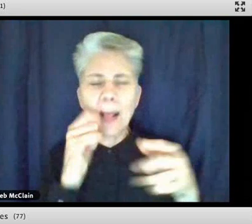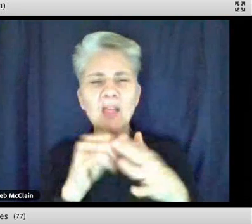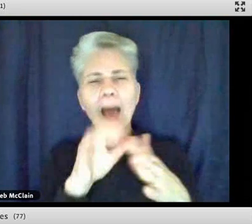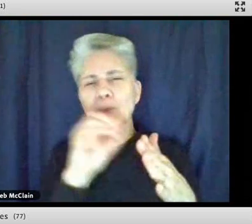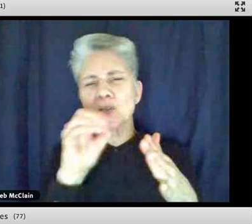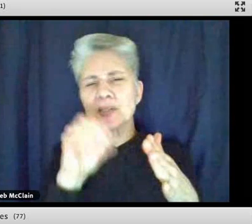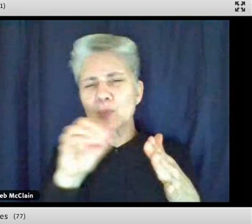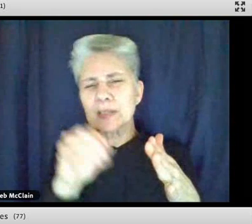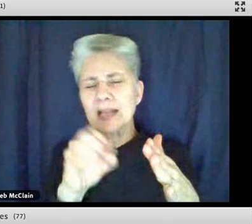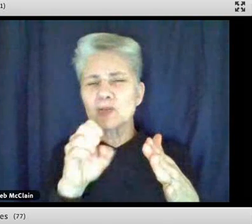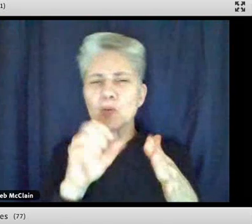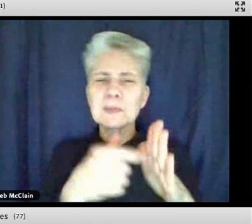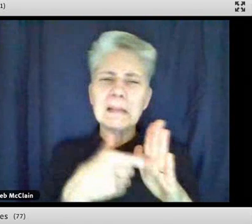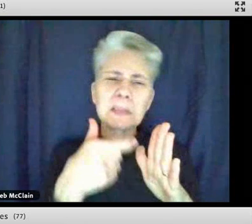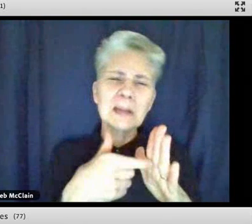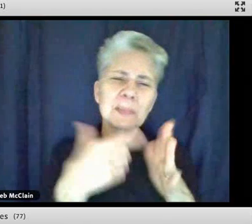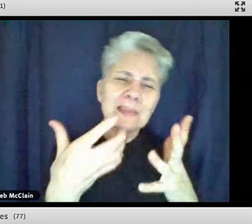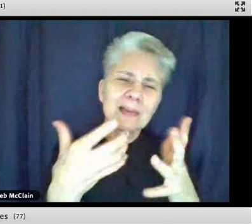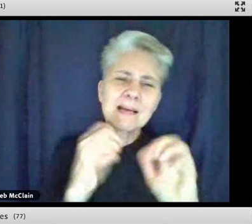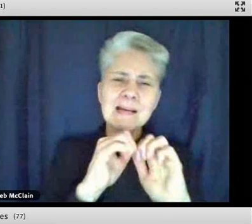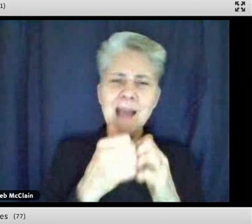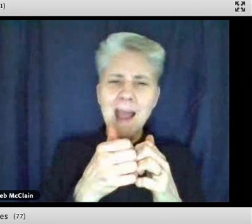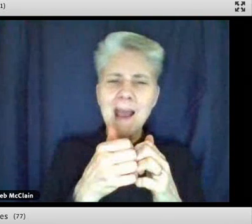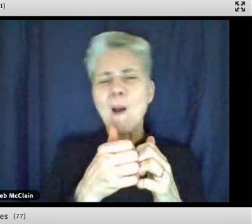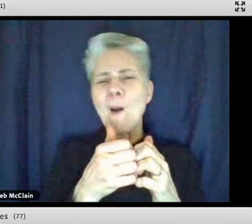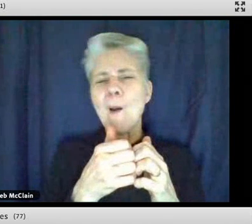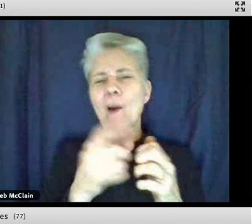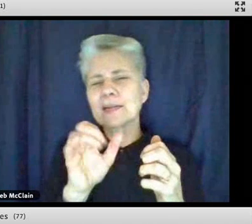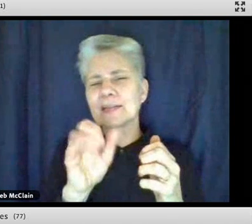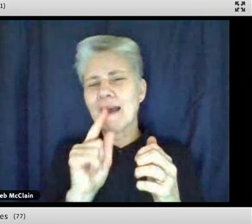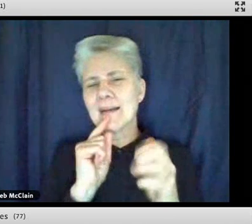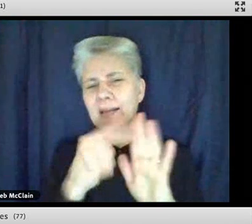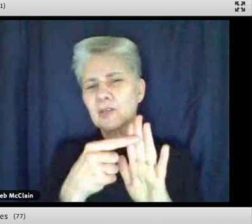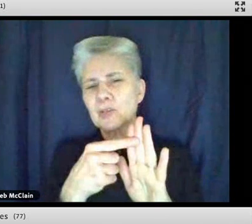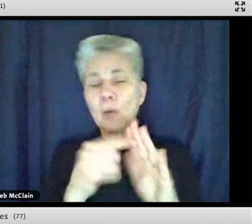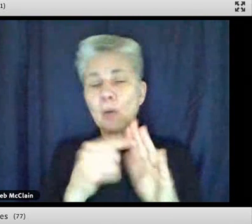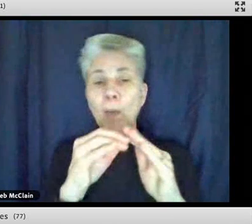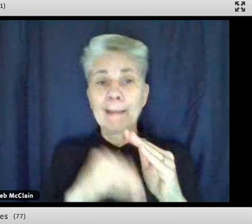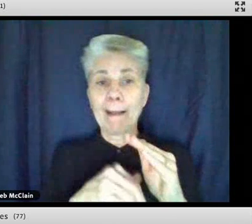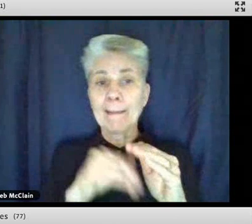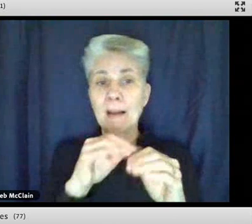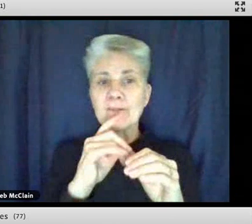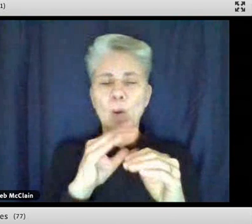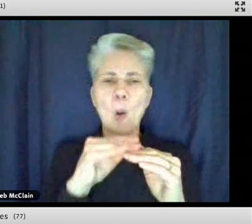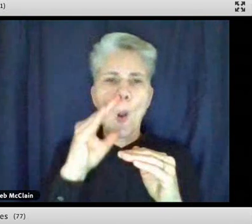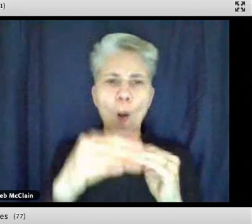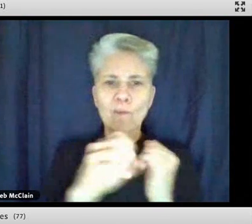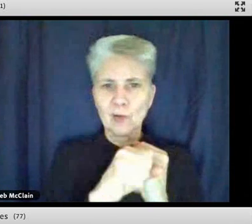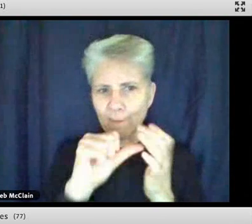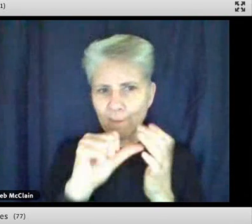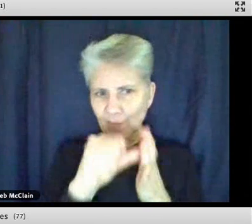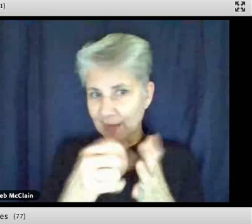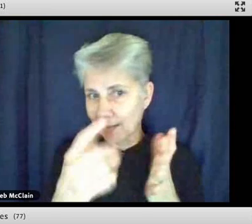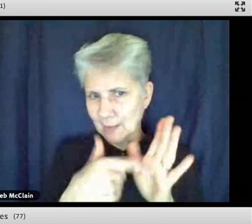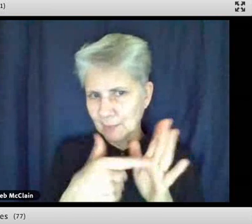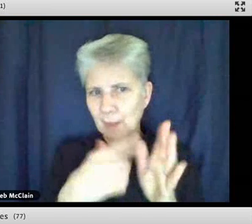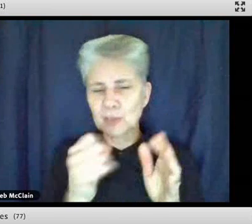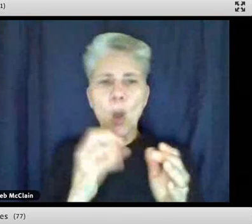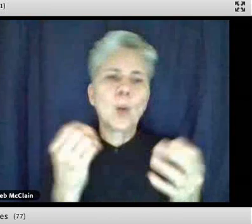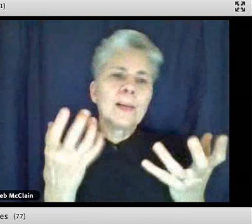data is displayed can either understate the issue or overstate the issue. So think about how the data is presented and think